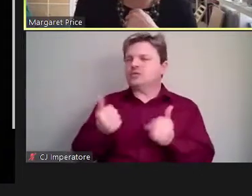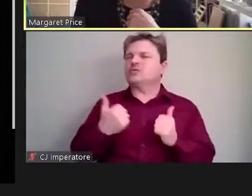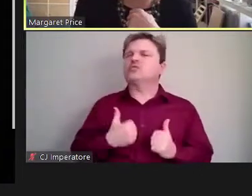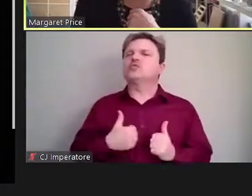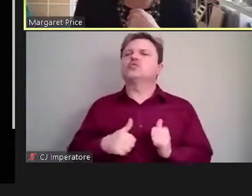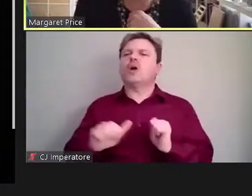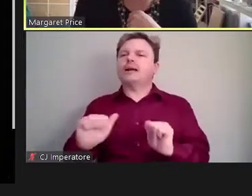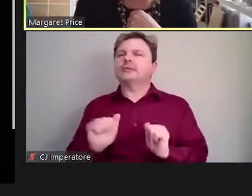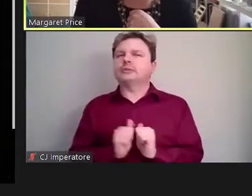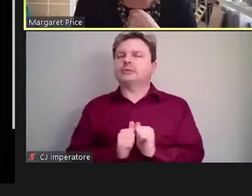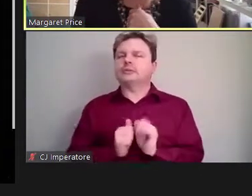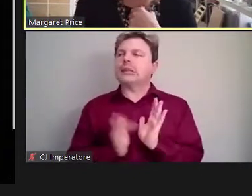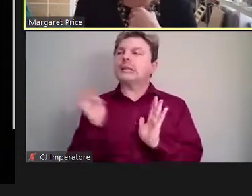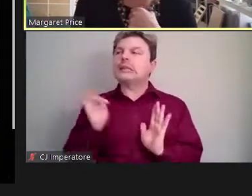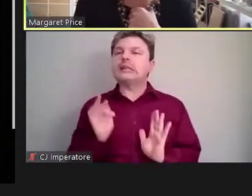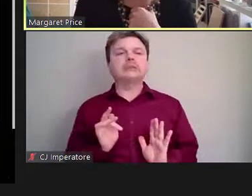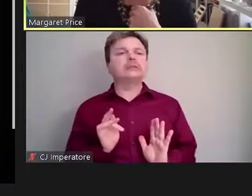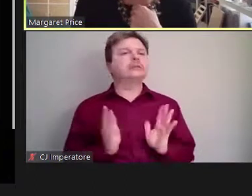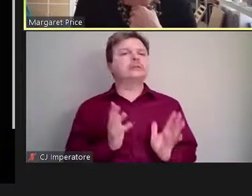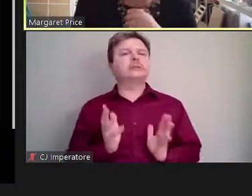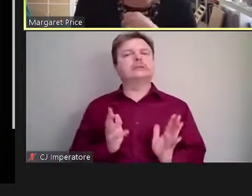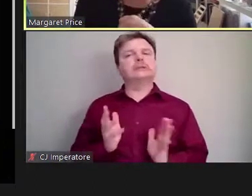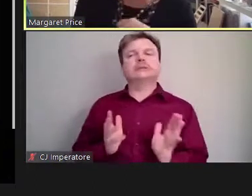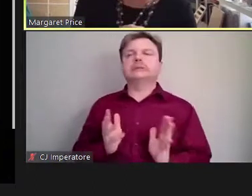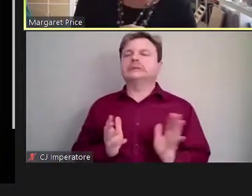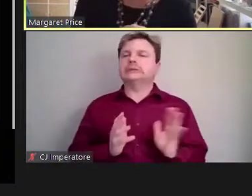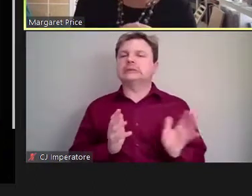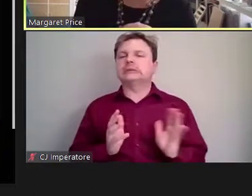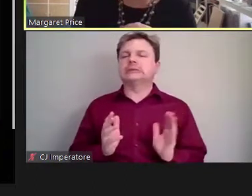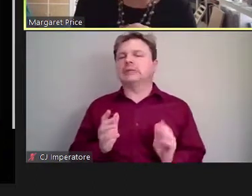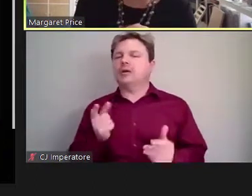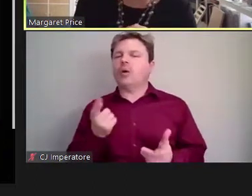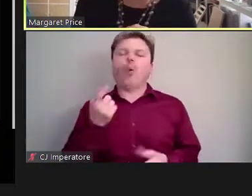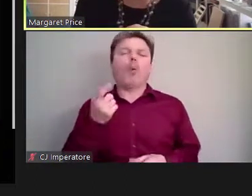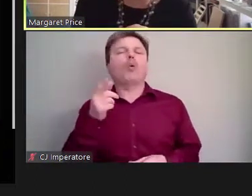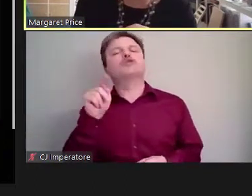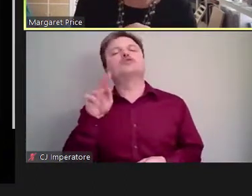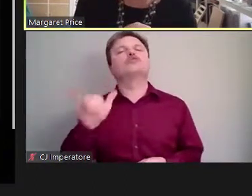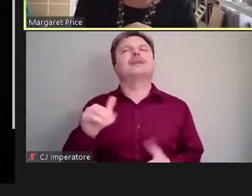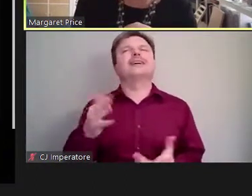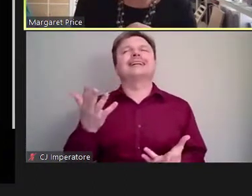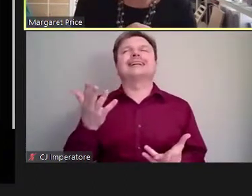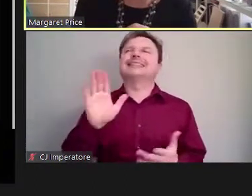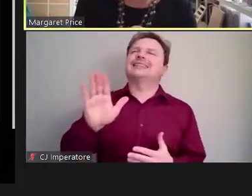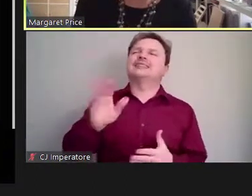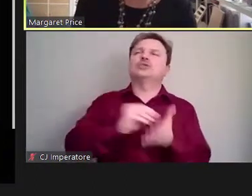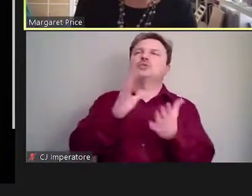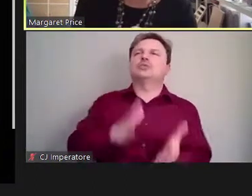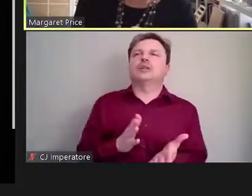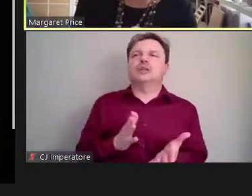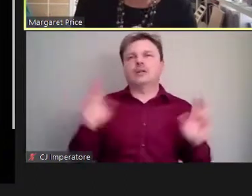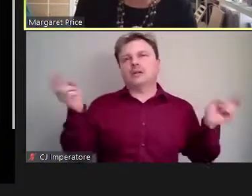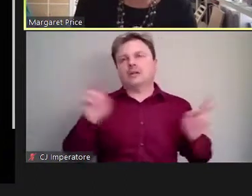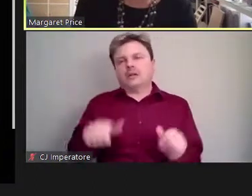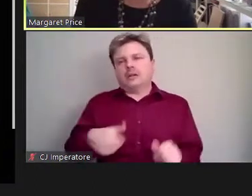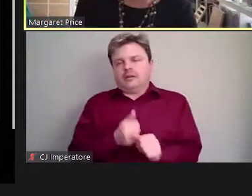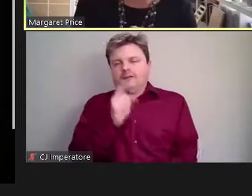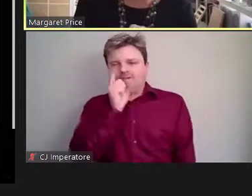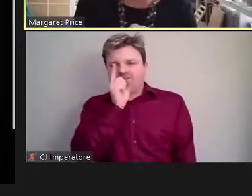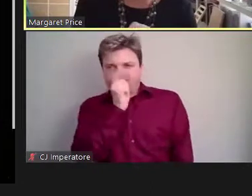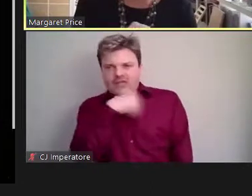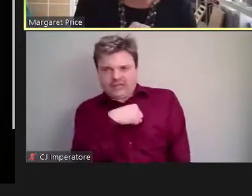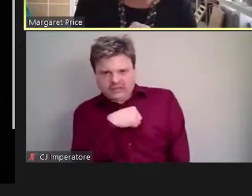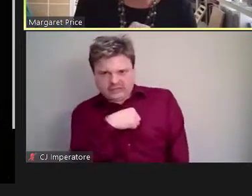or who are perhaps in some way faking or perhaps blowing